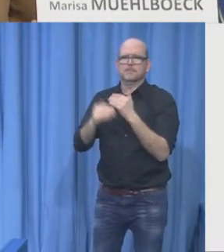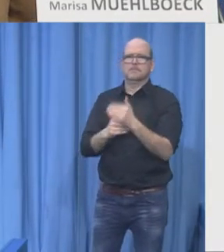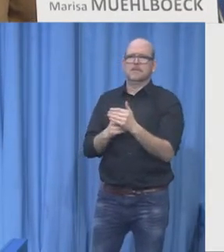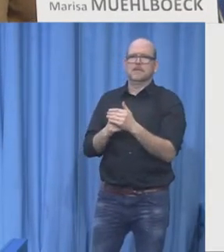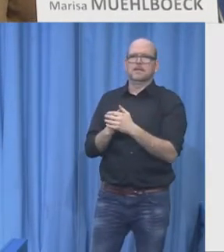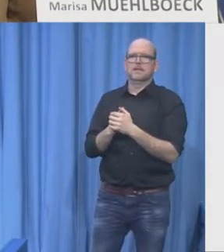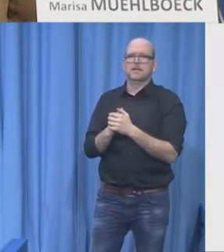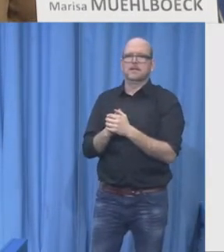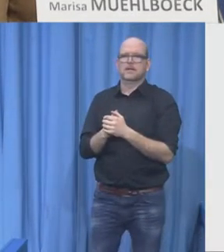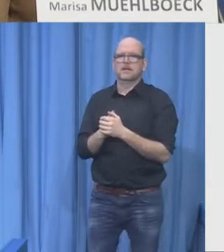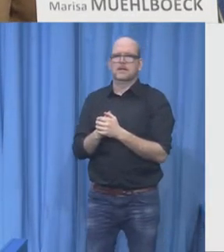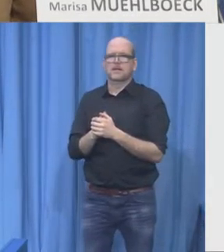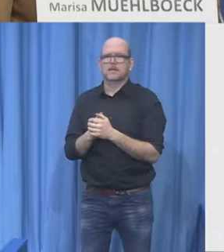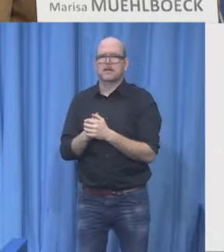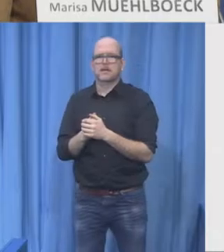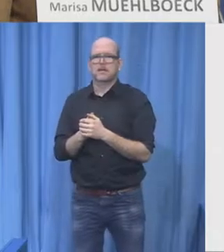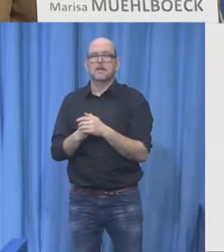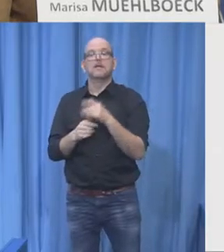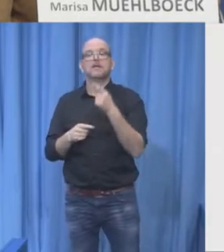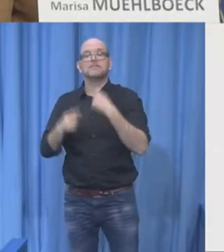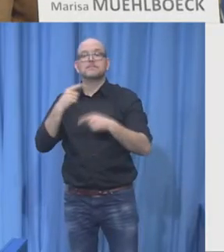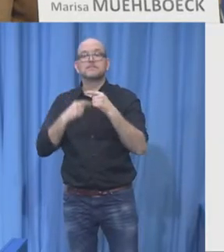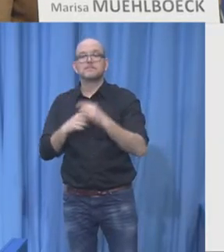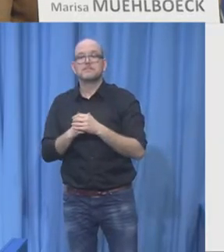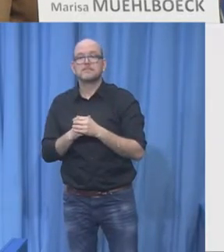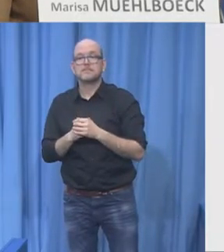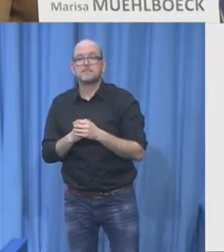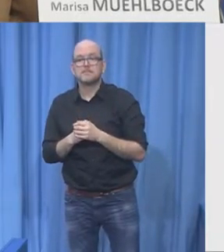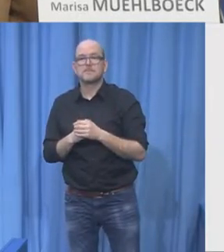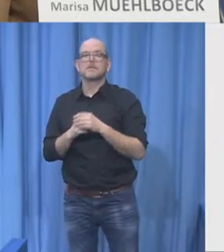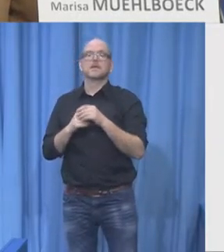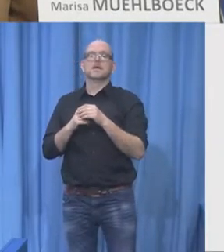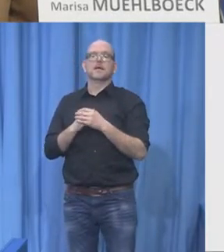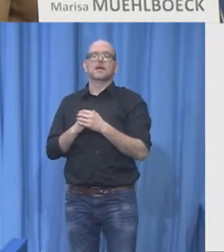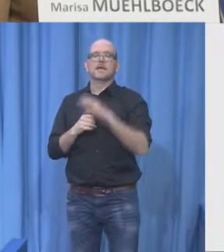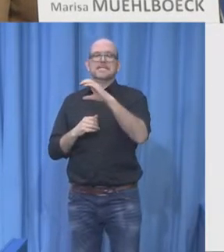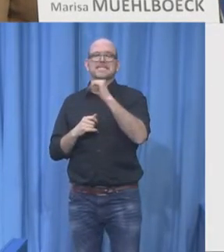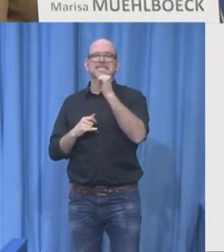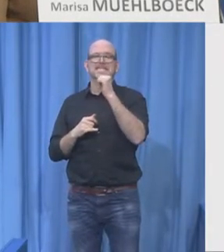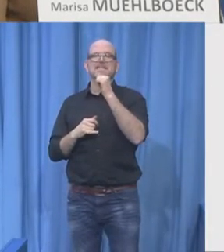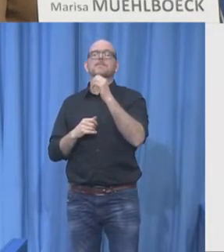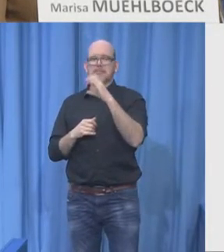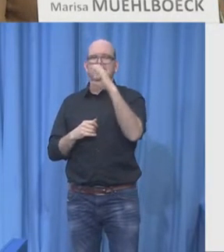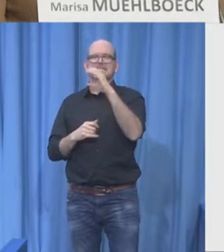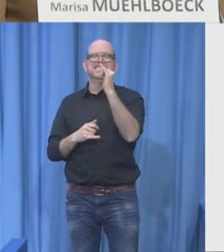in Austria. And we had four MTEs trained.